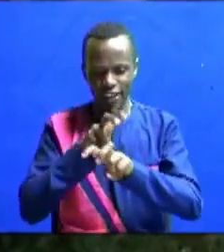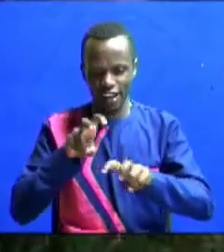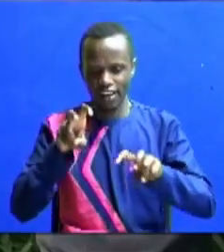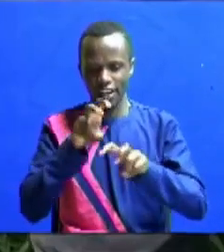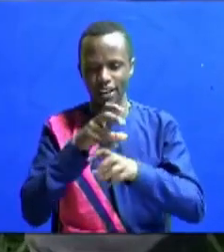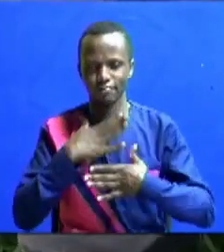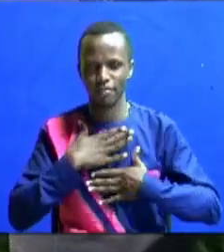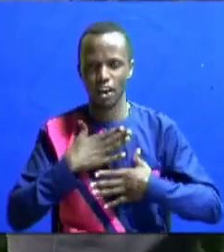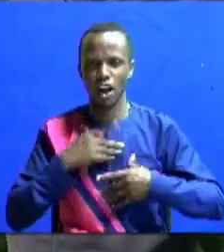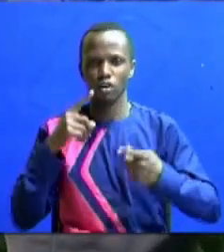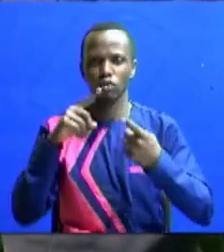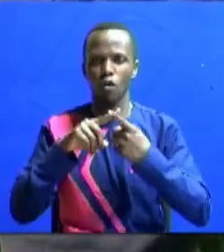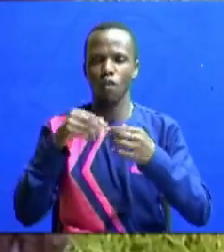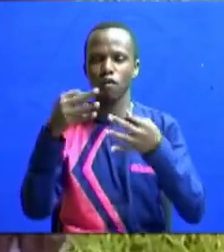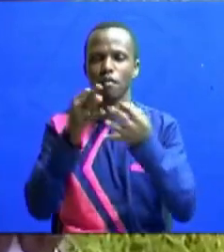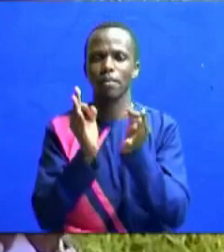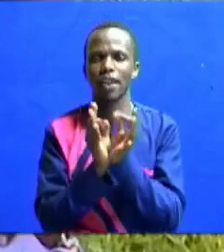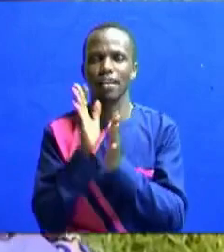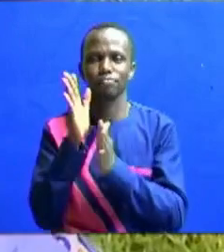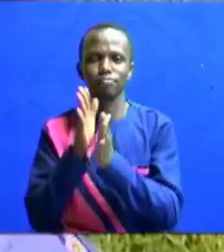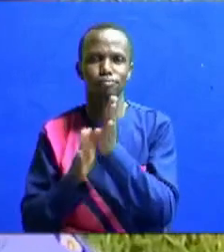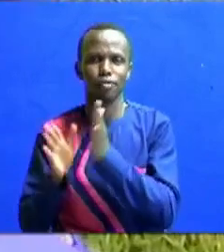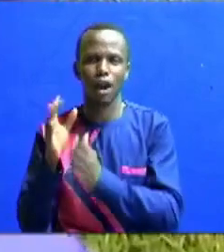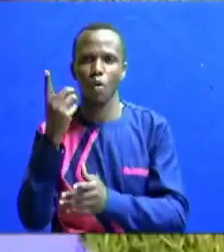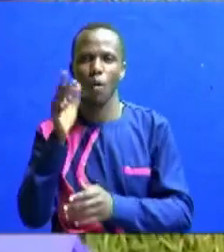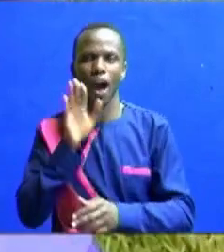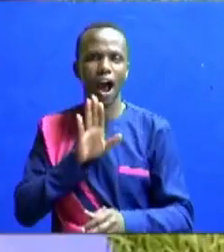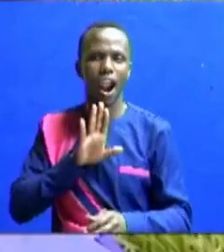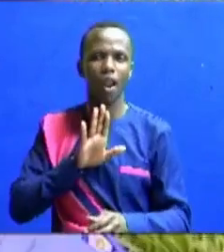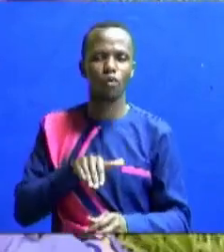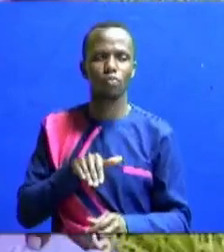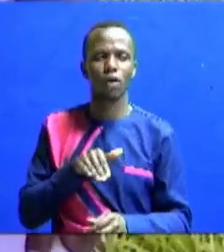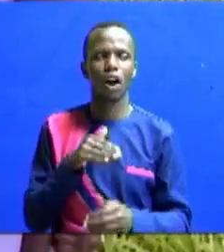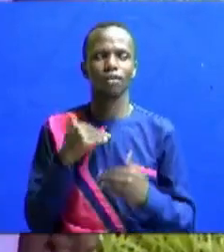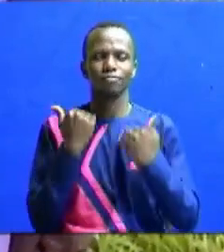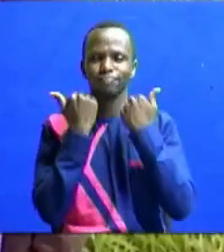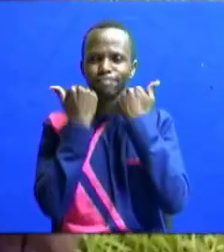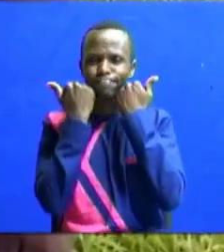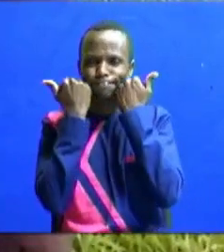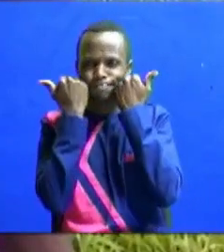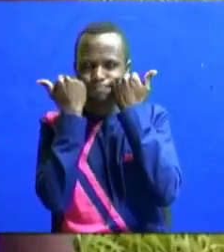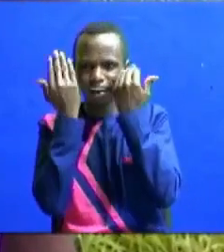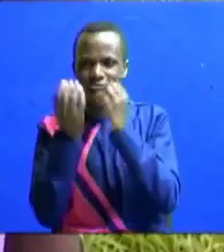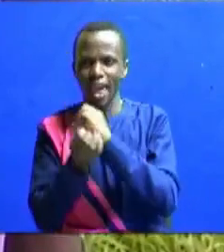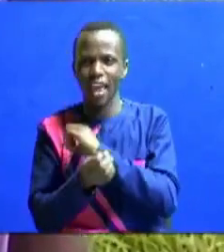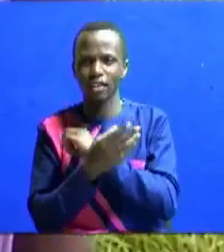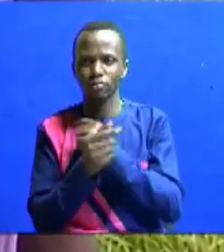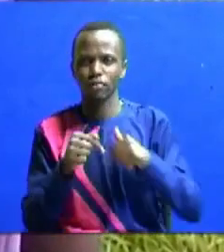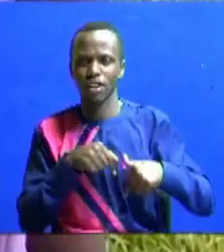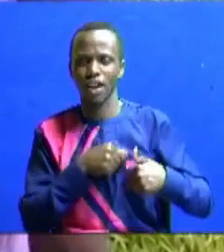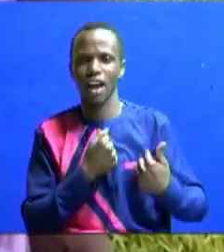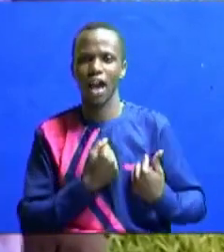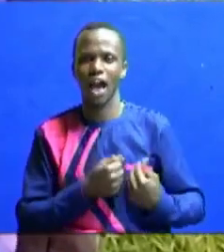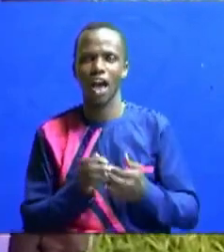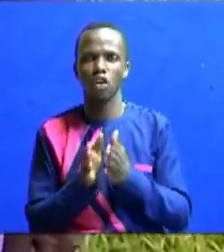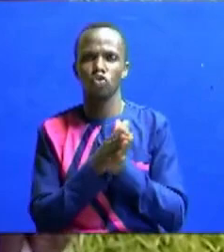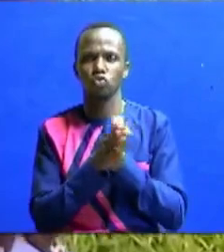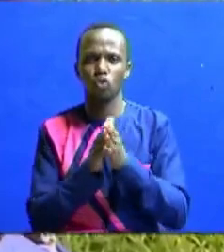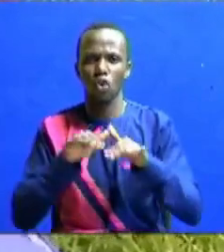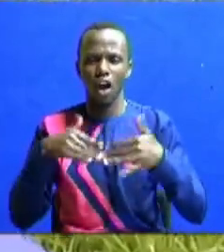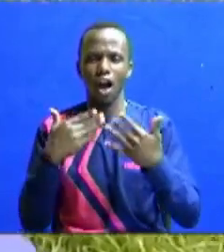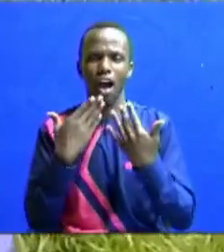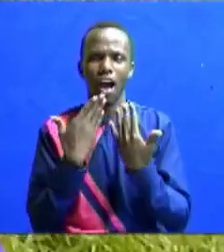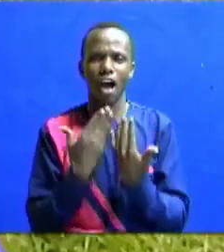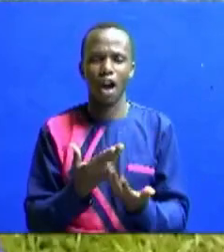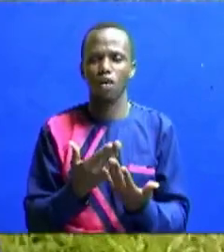planning. One woman in distress narrated her heartbreaking story of her grandson who